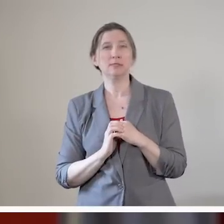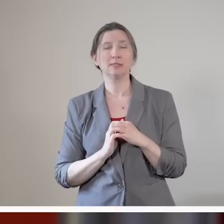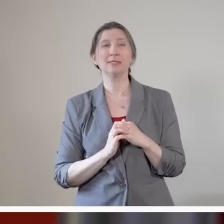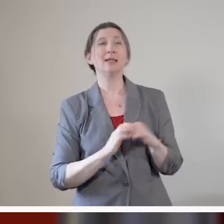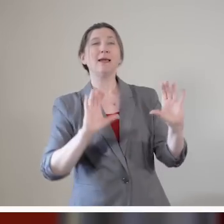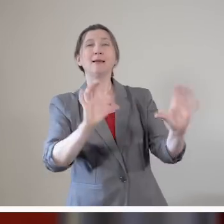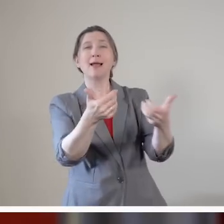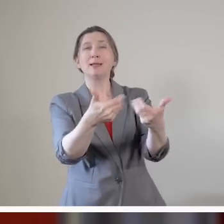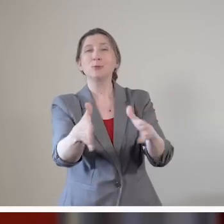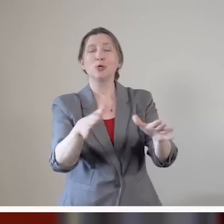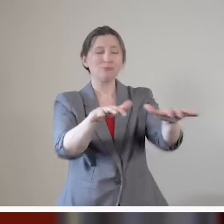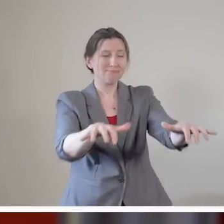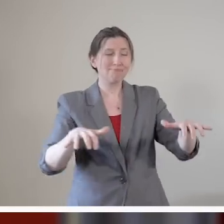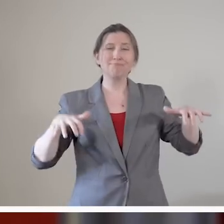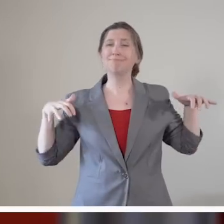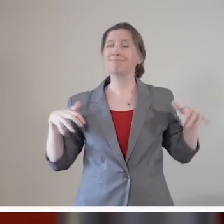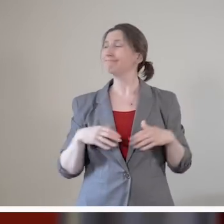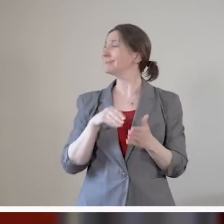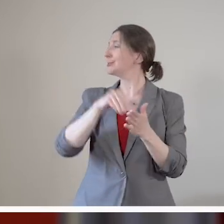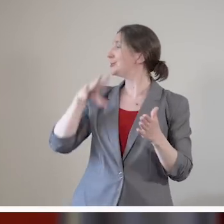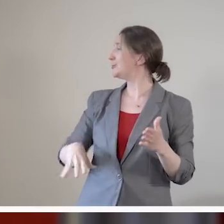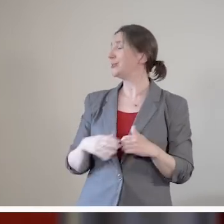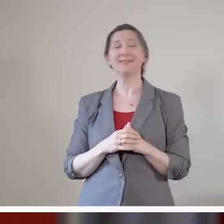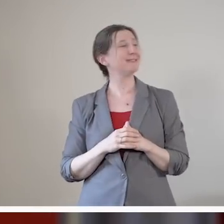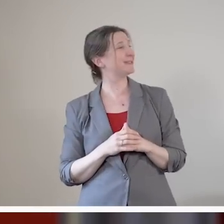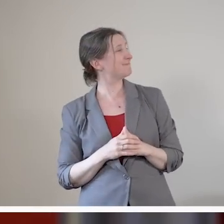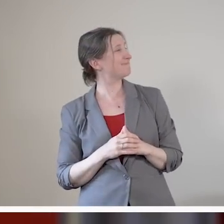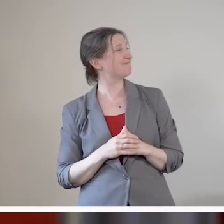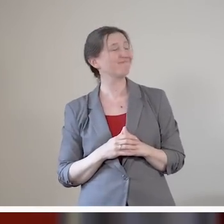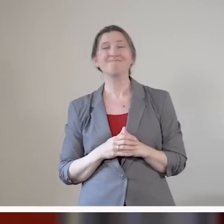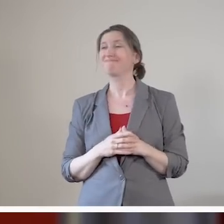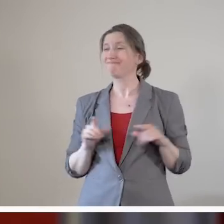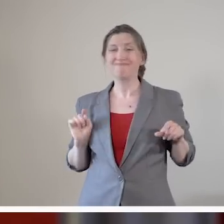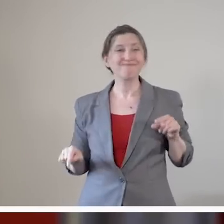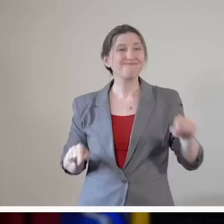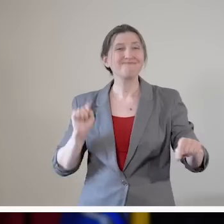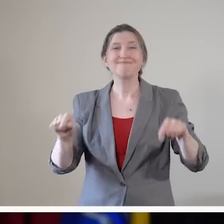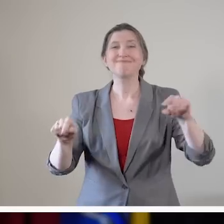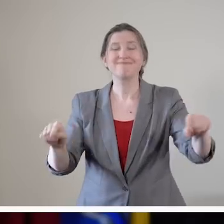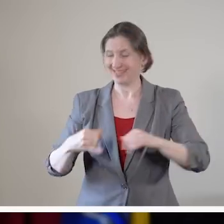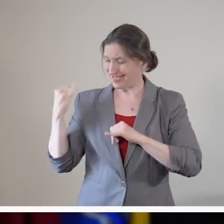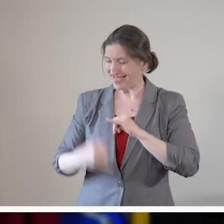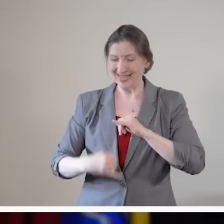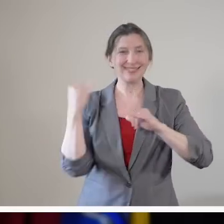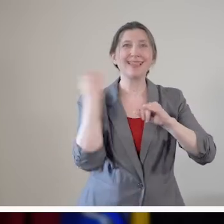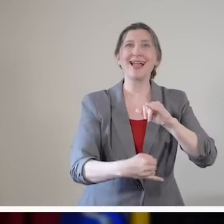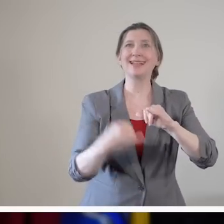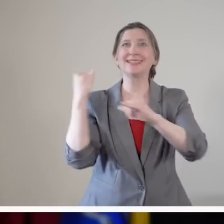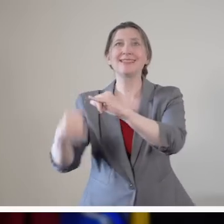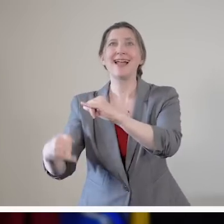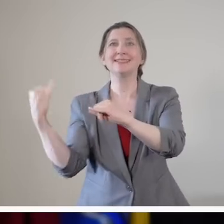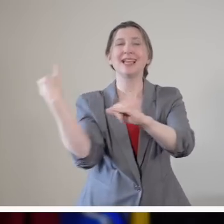know when I was in my last moment on campus as a Badger with my fellow students. All of